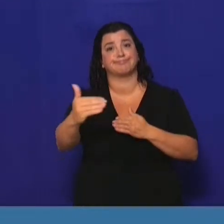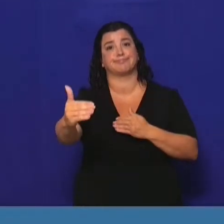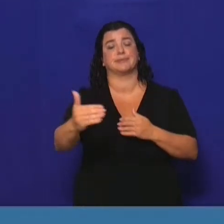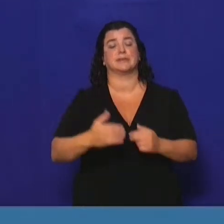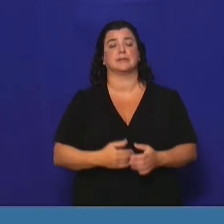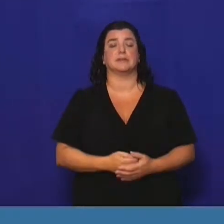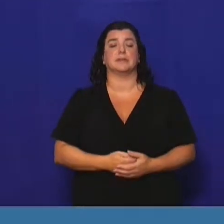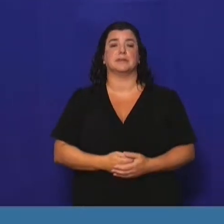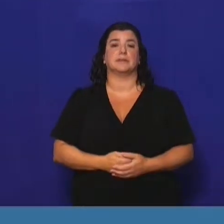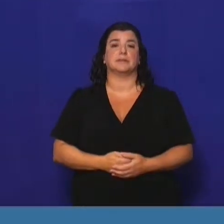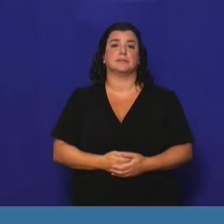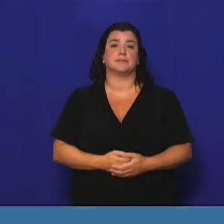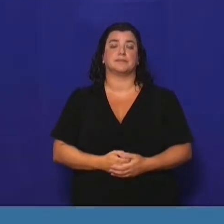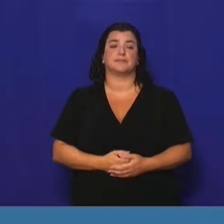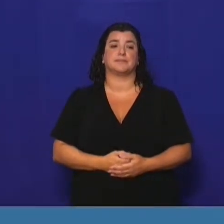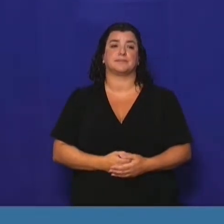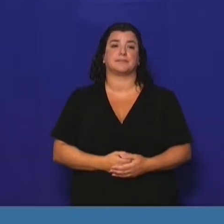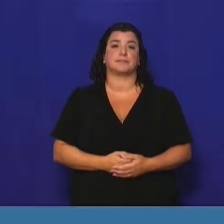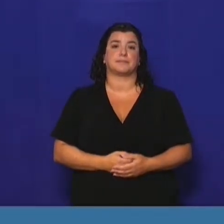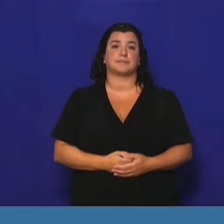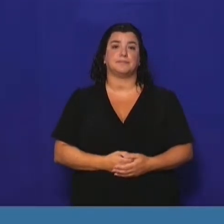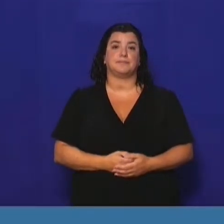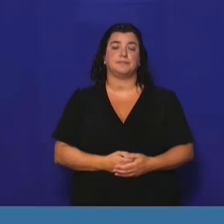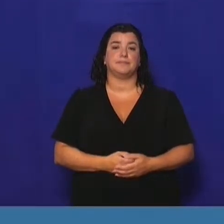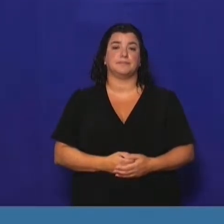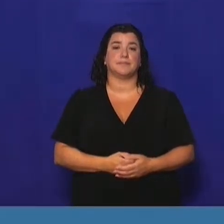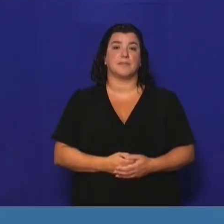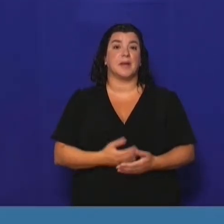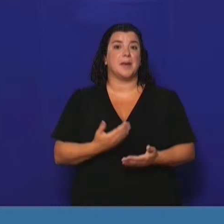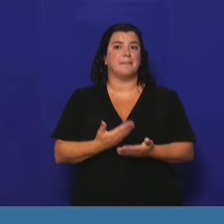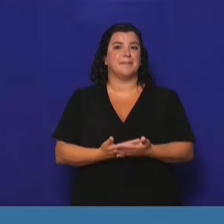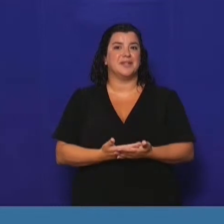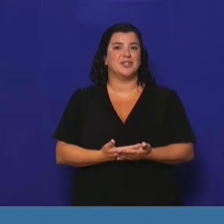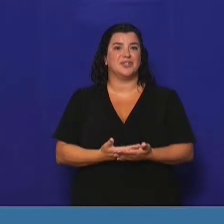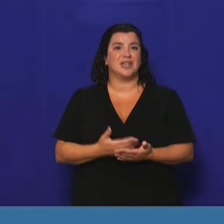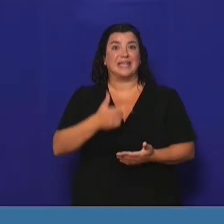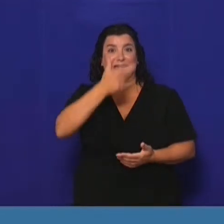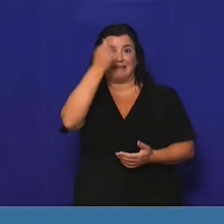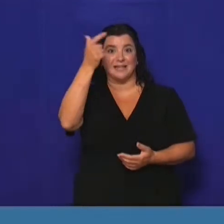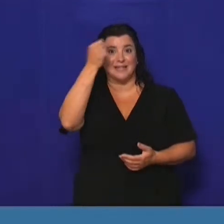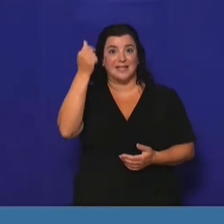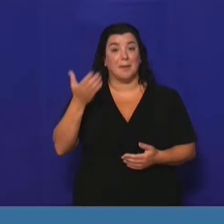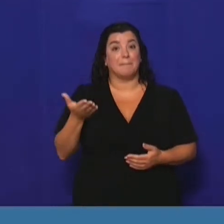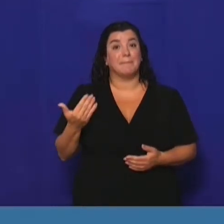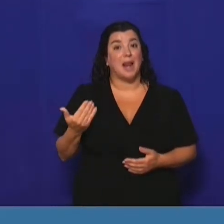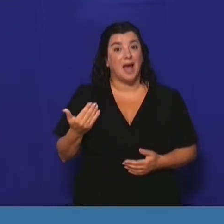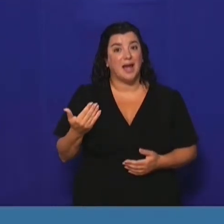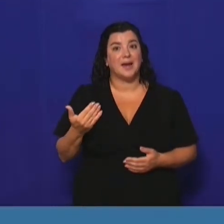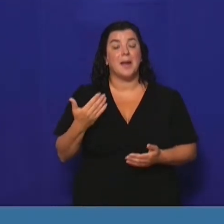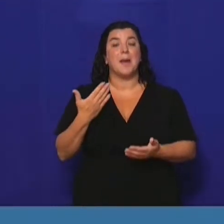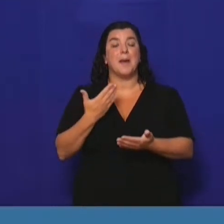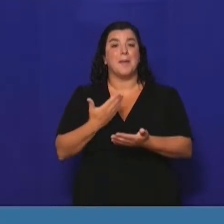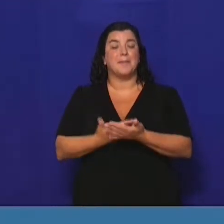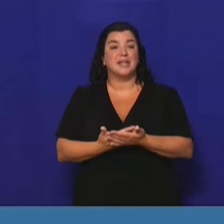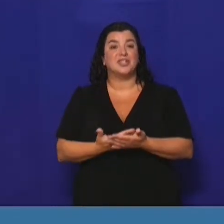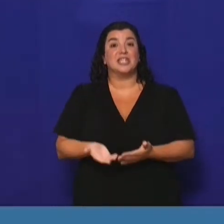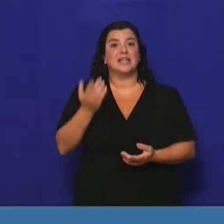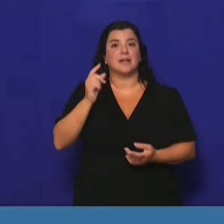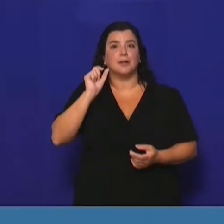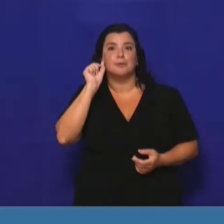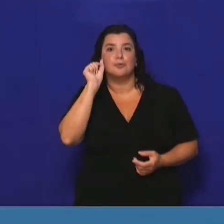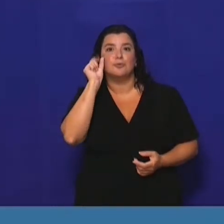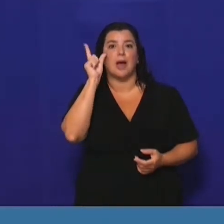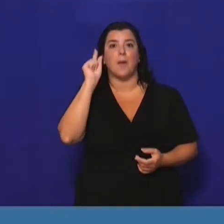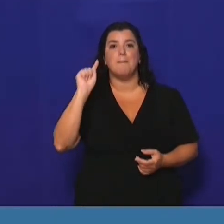bqajna nagħmlu l-testijiet biex bekk inkun nistgħu nilħqu dawk in-nies kollha li speċjalment għandhom